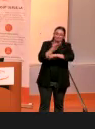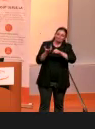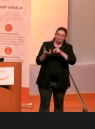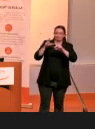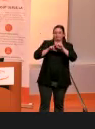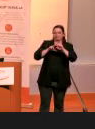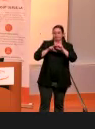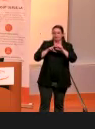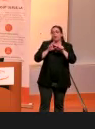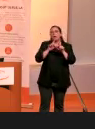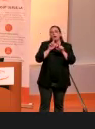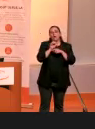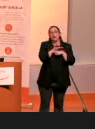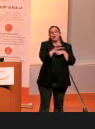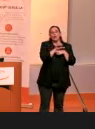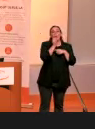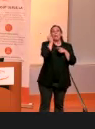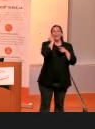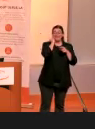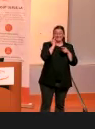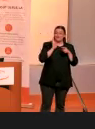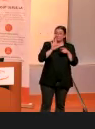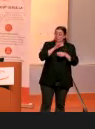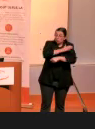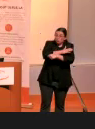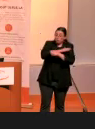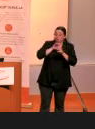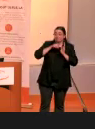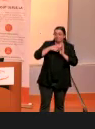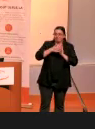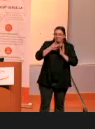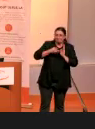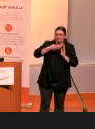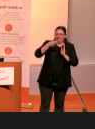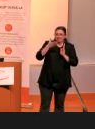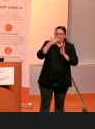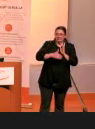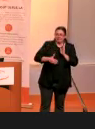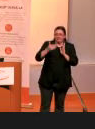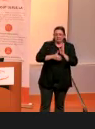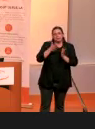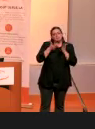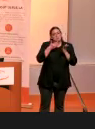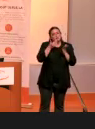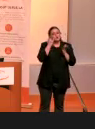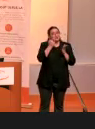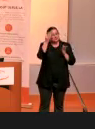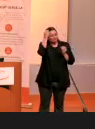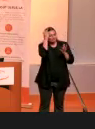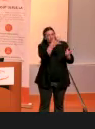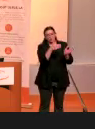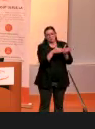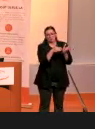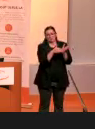again, another thing to kind of, if that has changed for you, the amount that you're normally taking, might be good to let your doctor know,